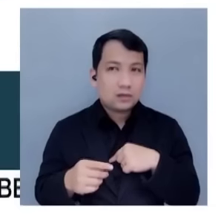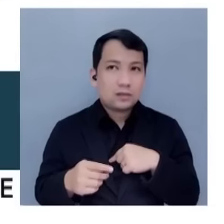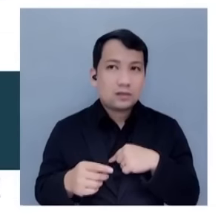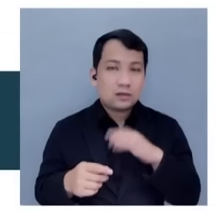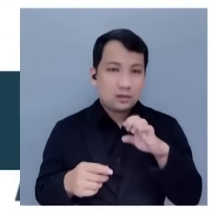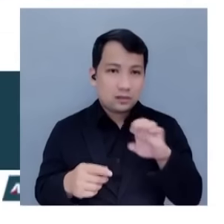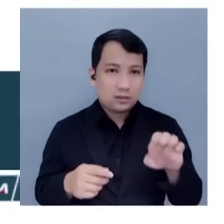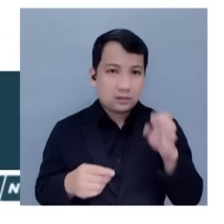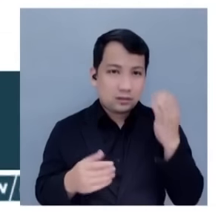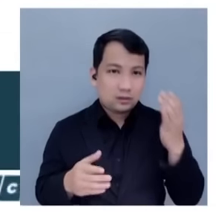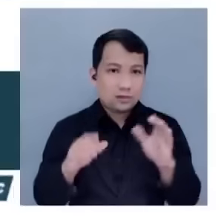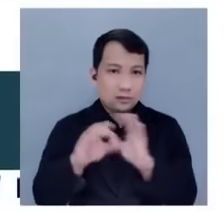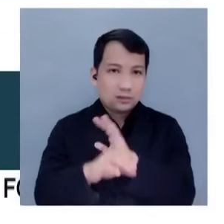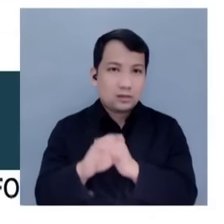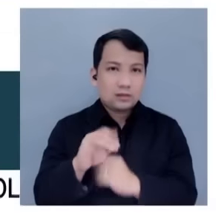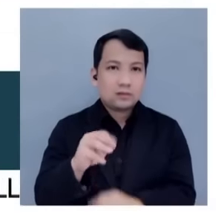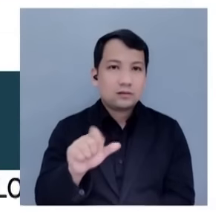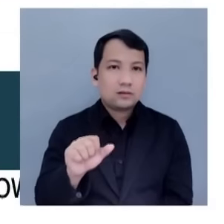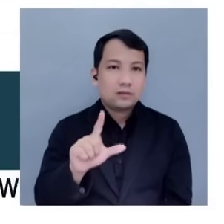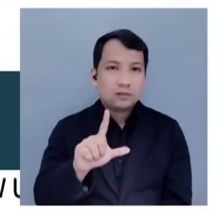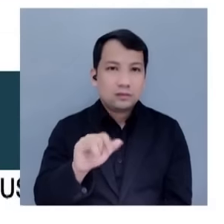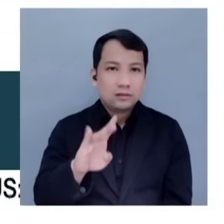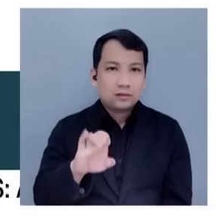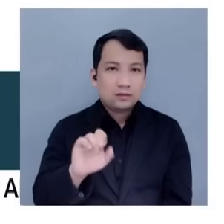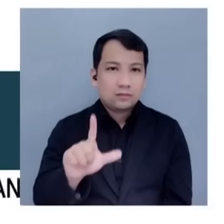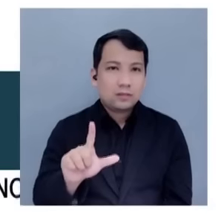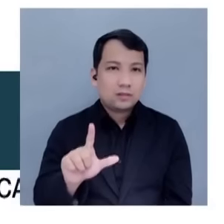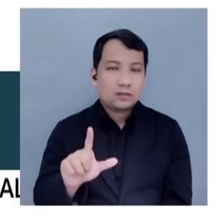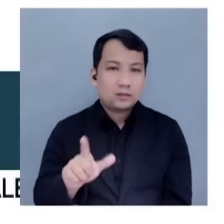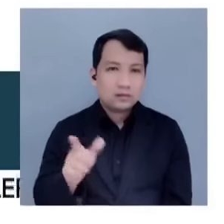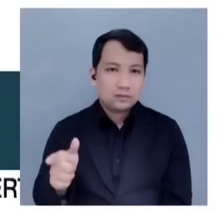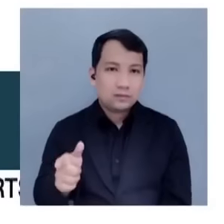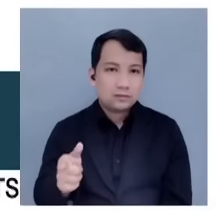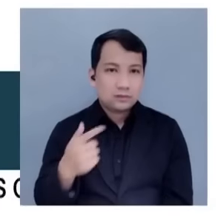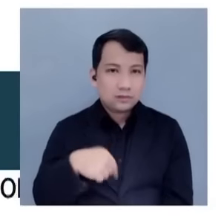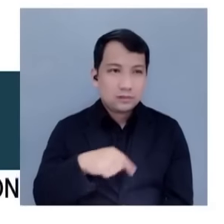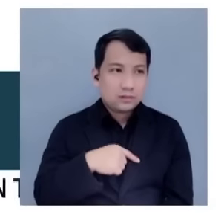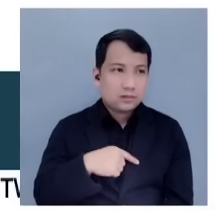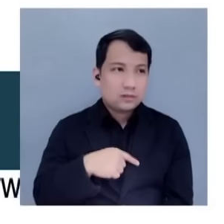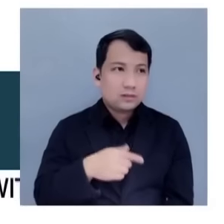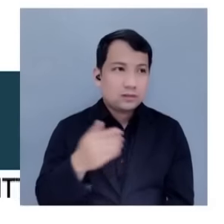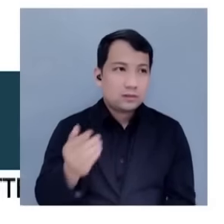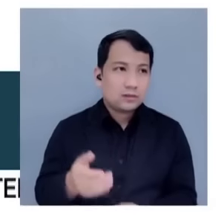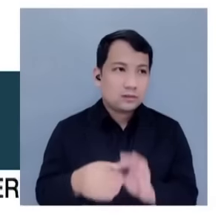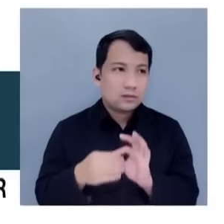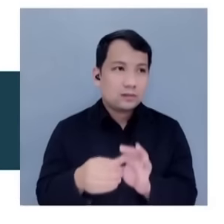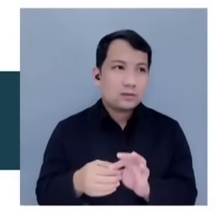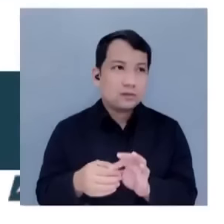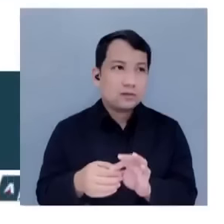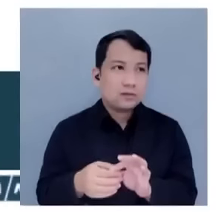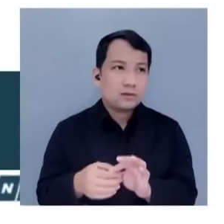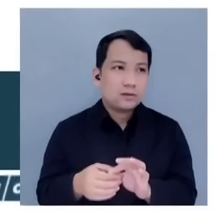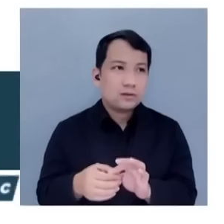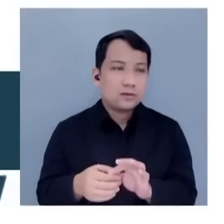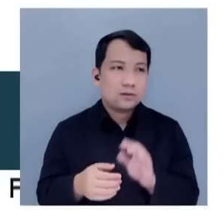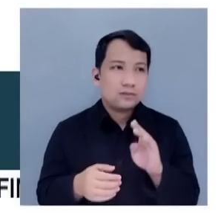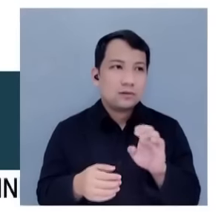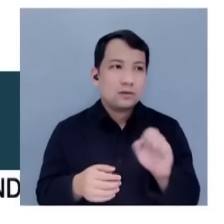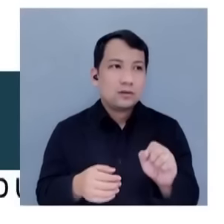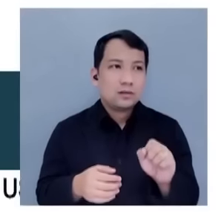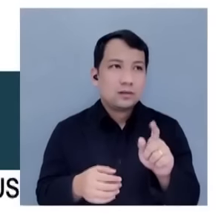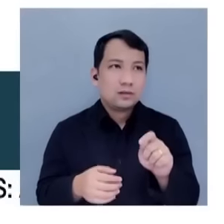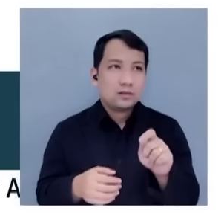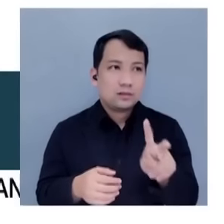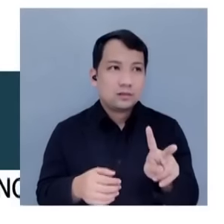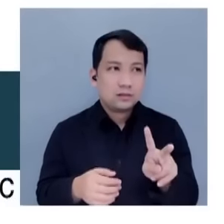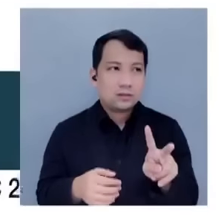and the criminal libel. Let's go back to that criminal libel complaint that you filed against those behind Bongangera TV. You had